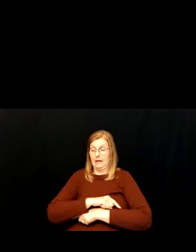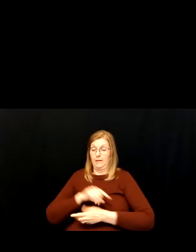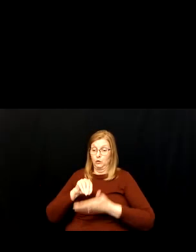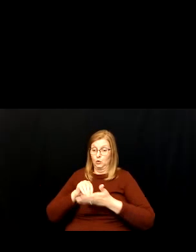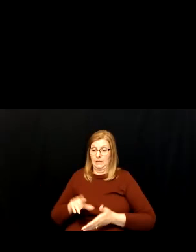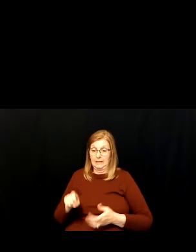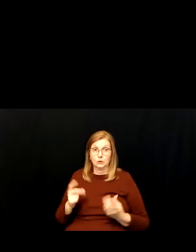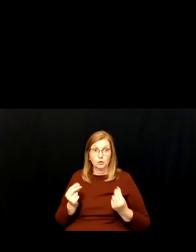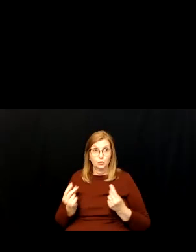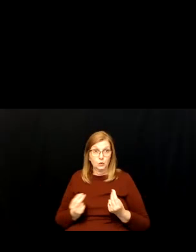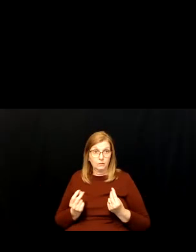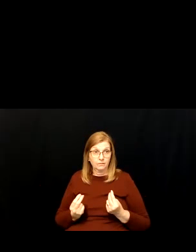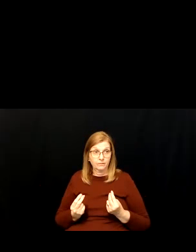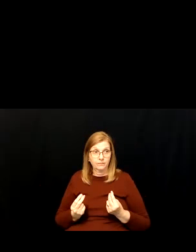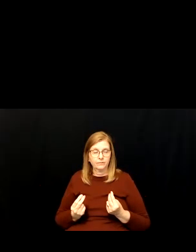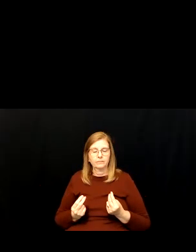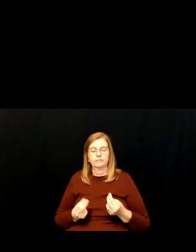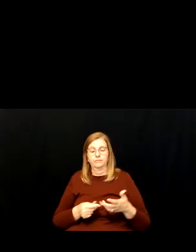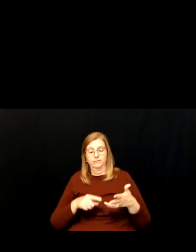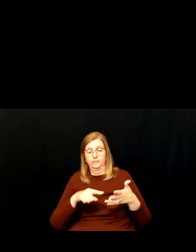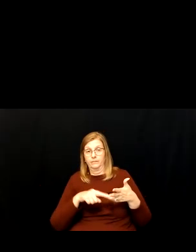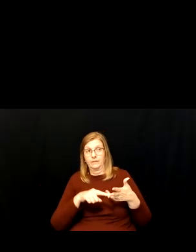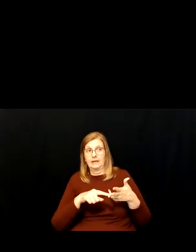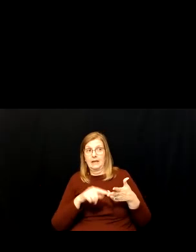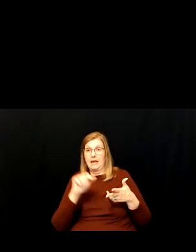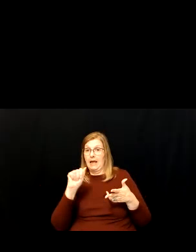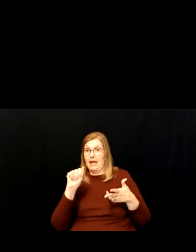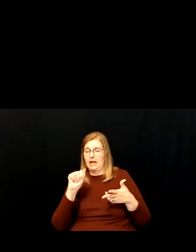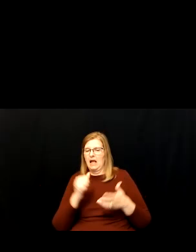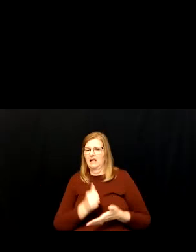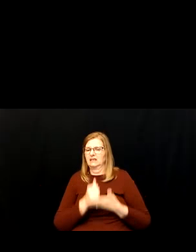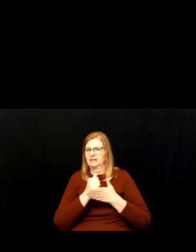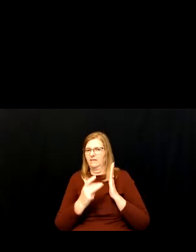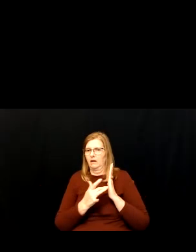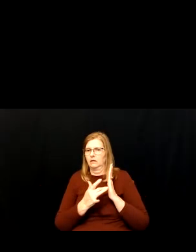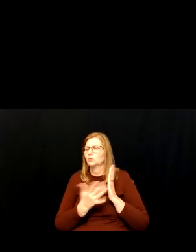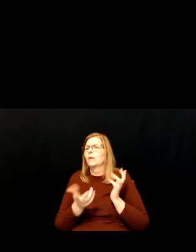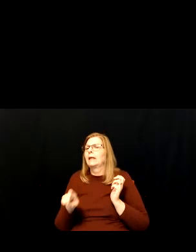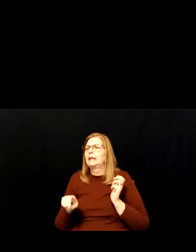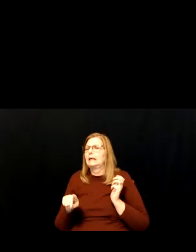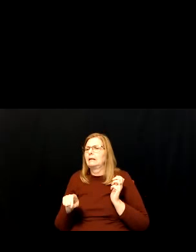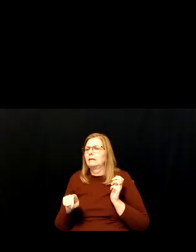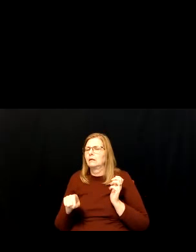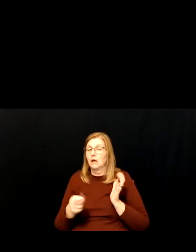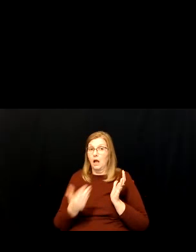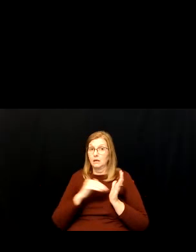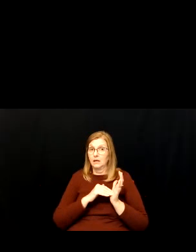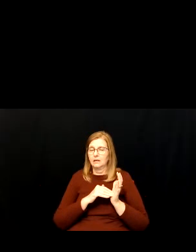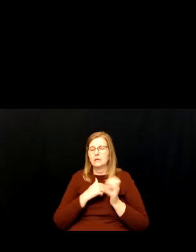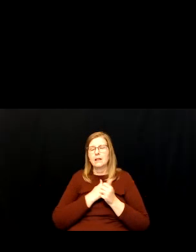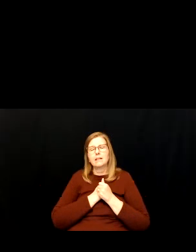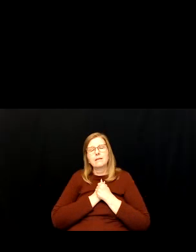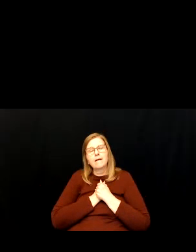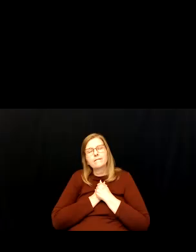do. The third is A, for assistive technology. What do they need? And again, you know what I love about